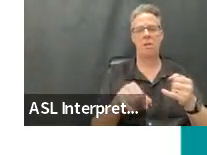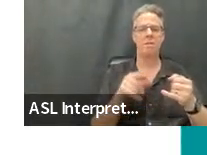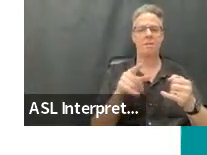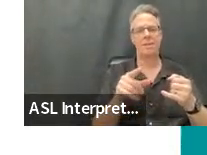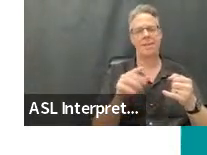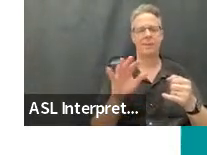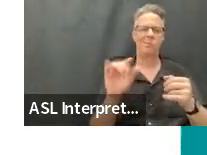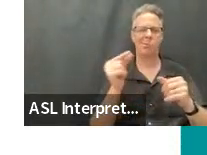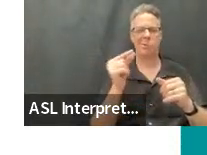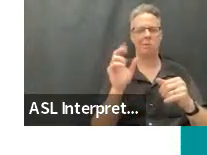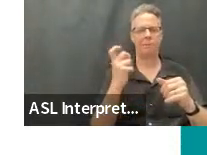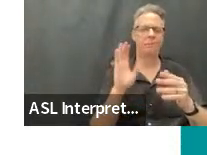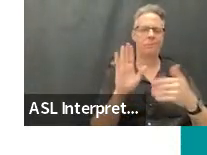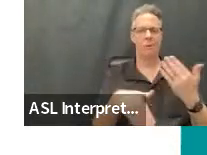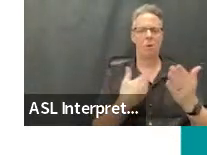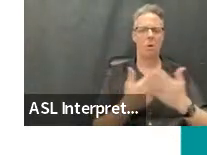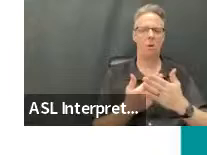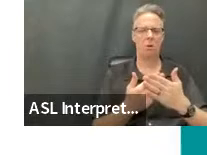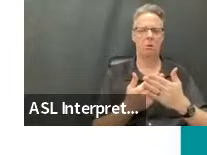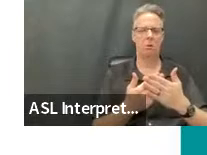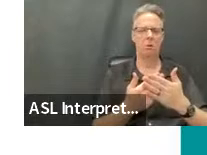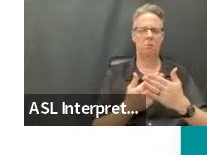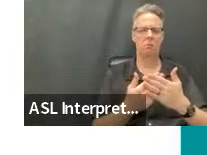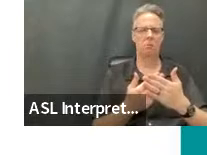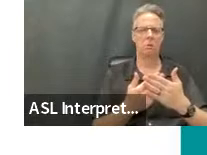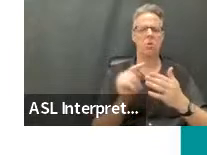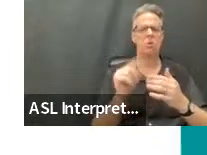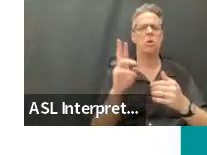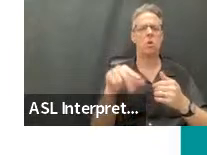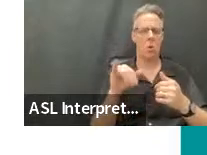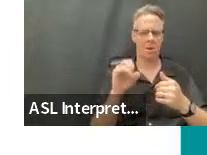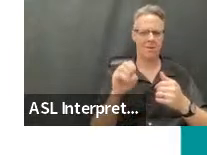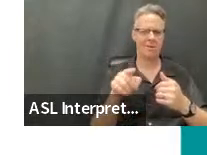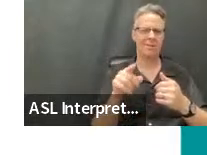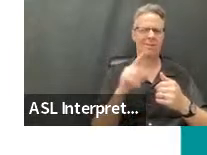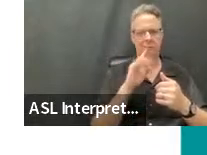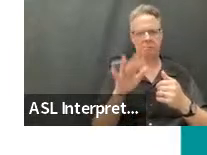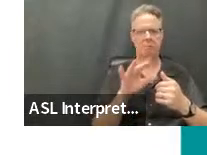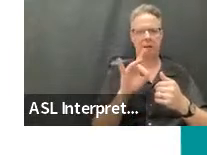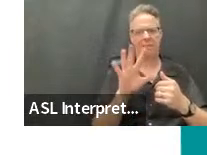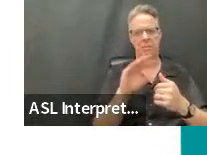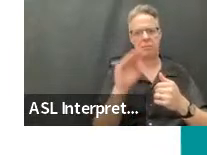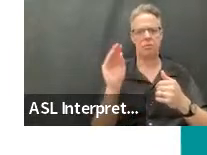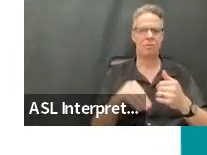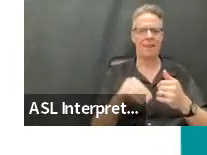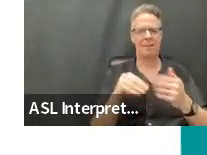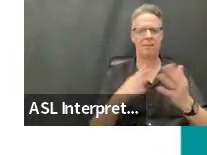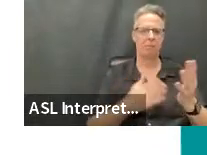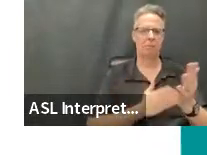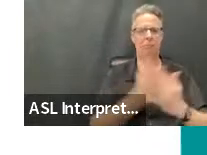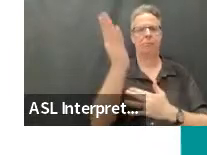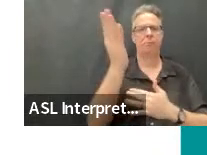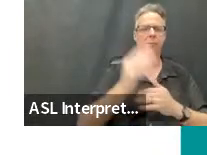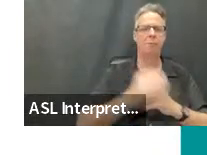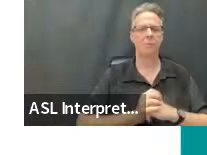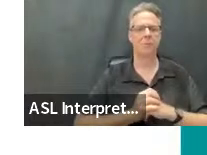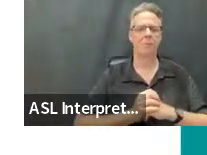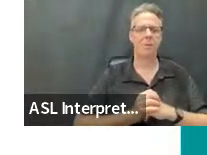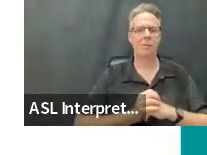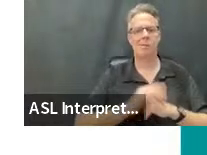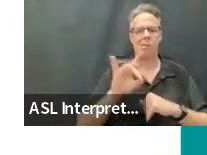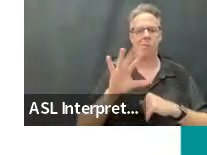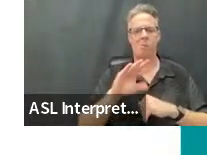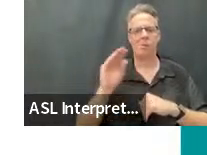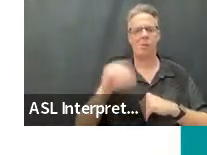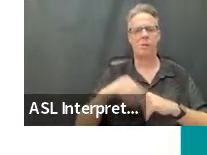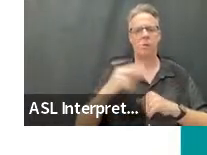line that shows everybody who enters and exits. So what you can see from this is about 85% of our 85%